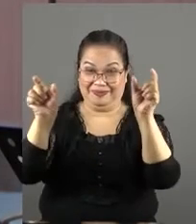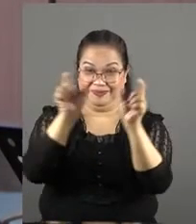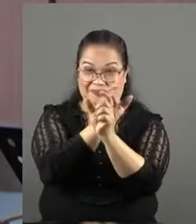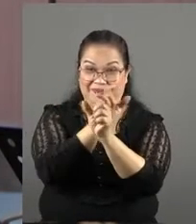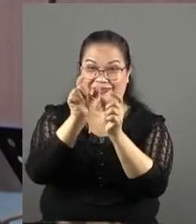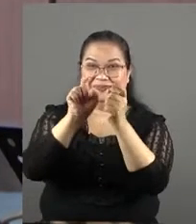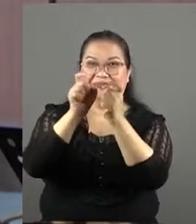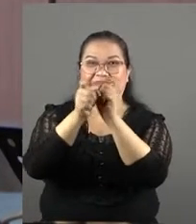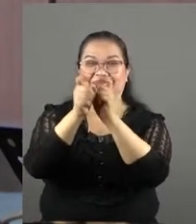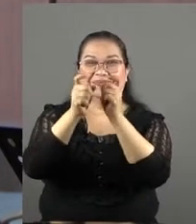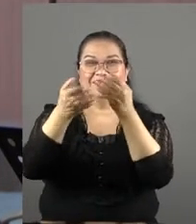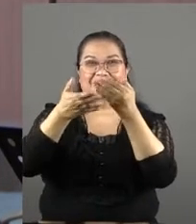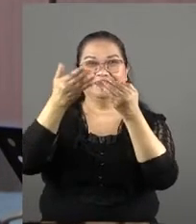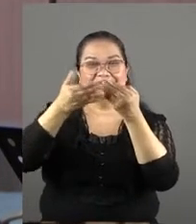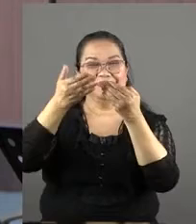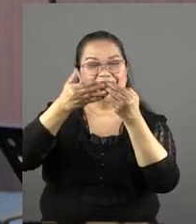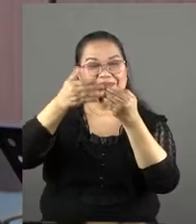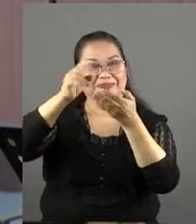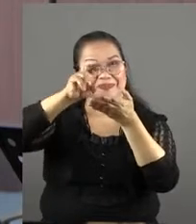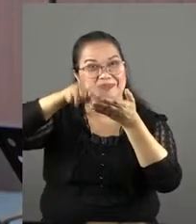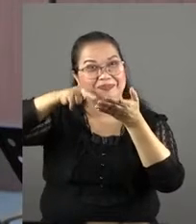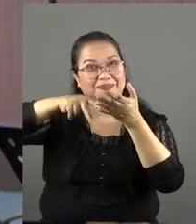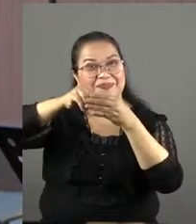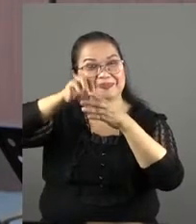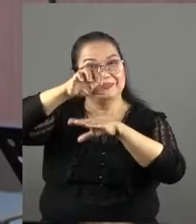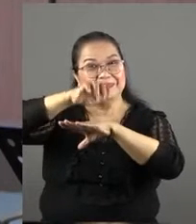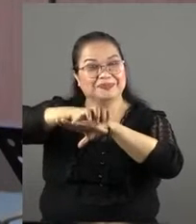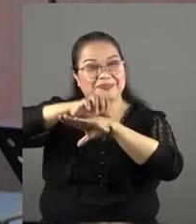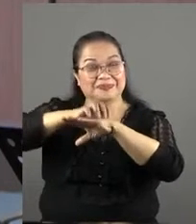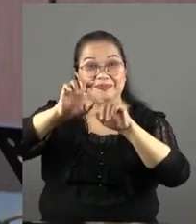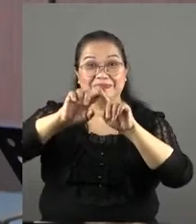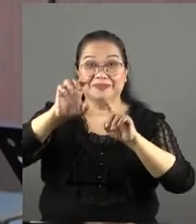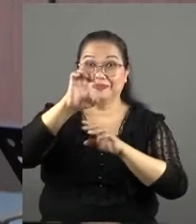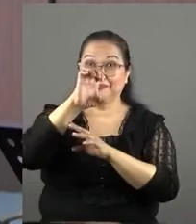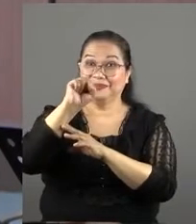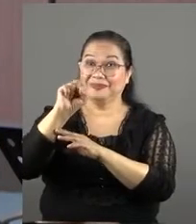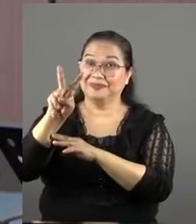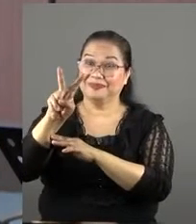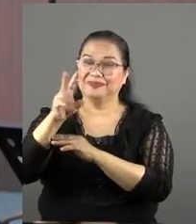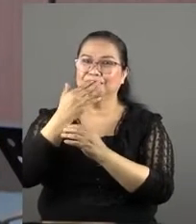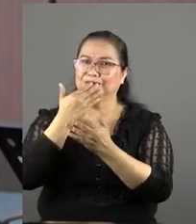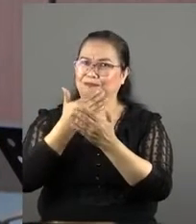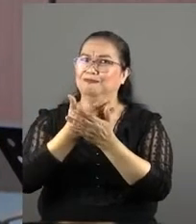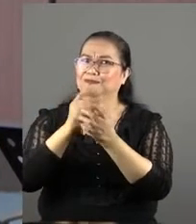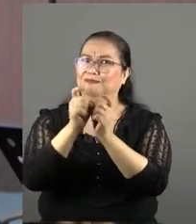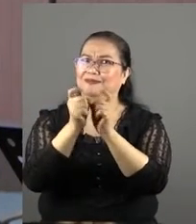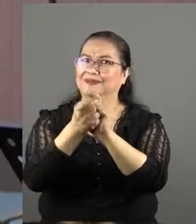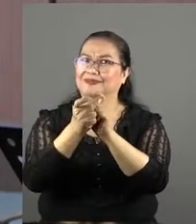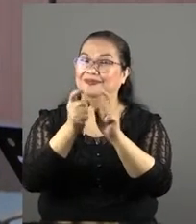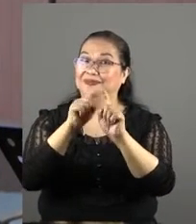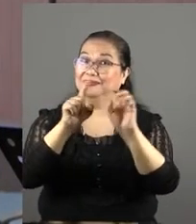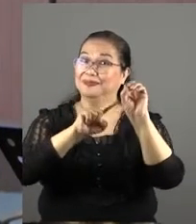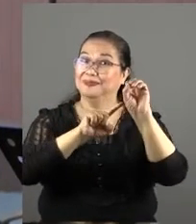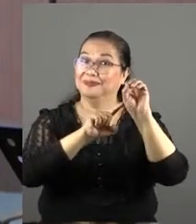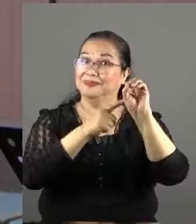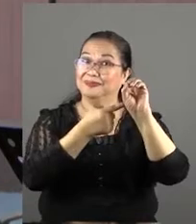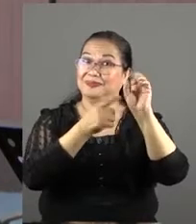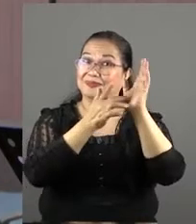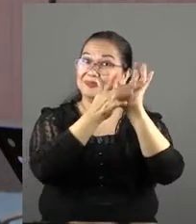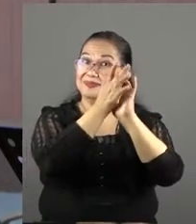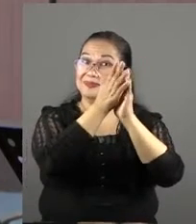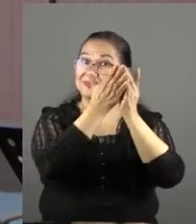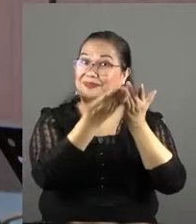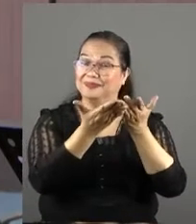because it's easier to read in English. But the ESV is a good translation. But here in the original, this is what it